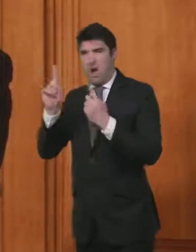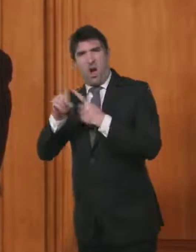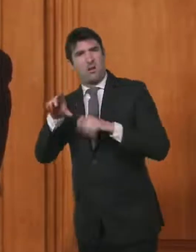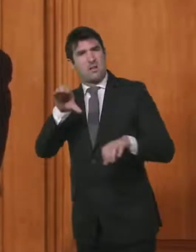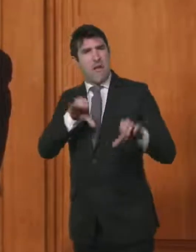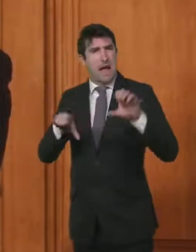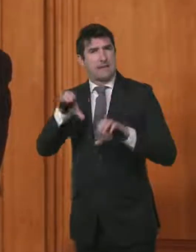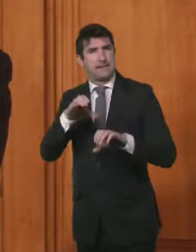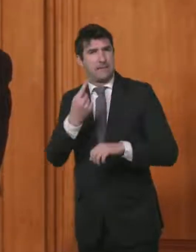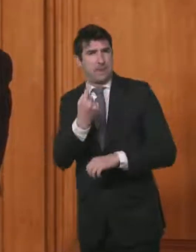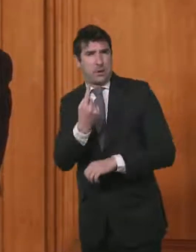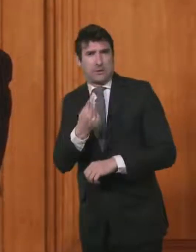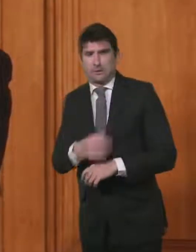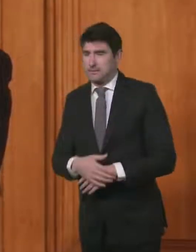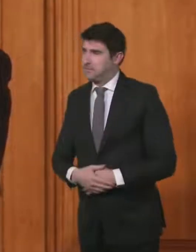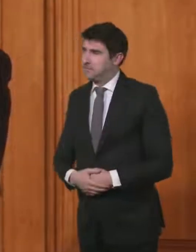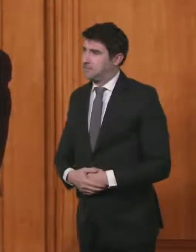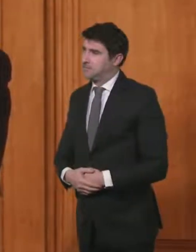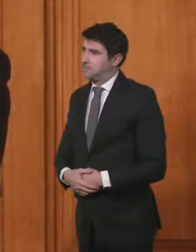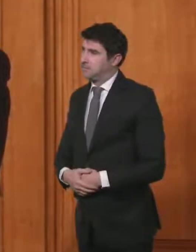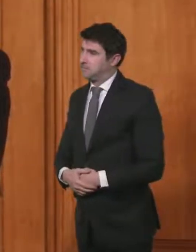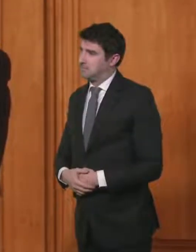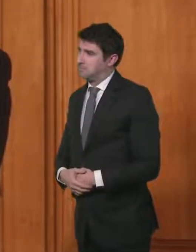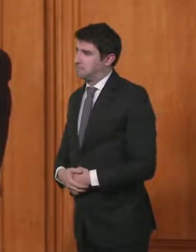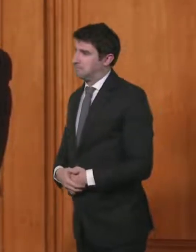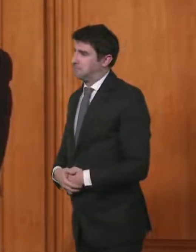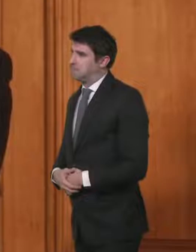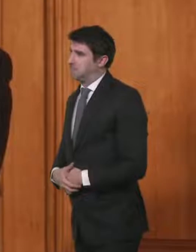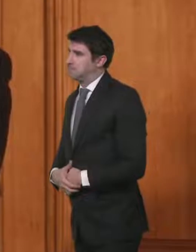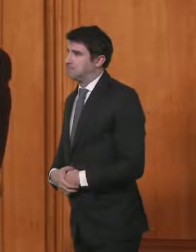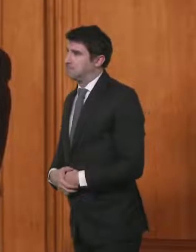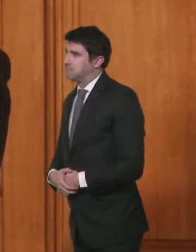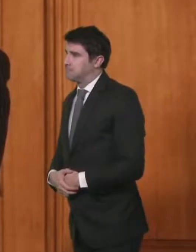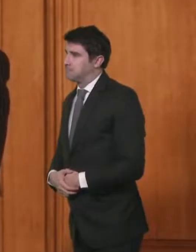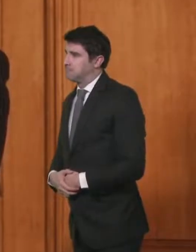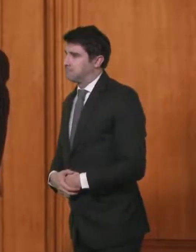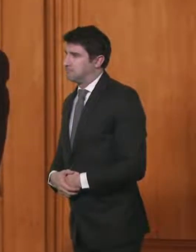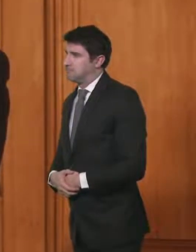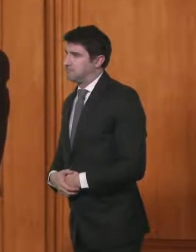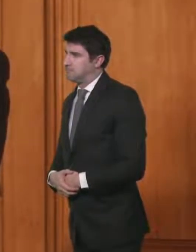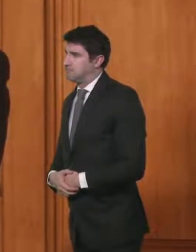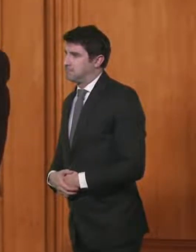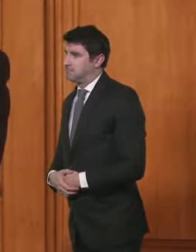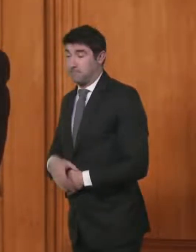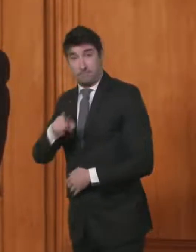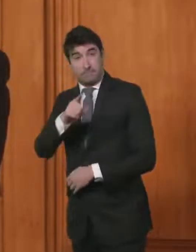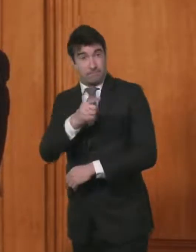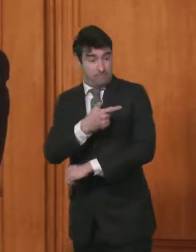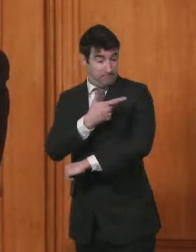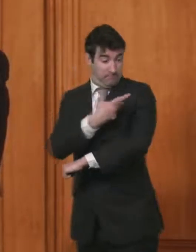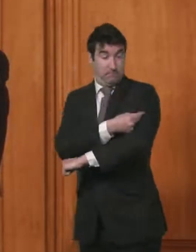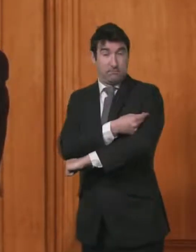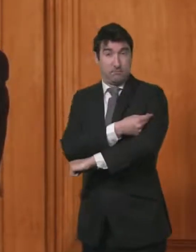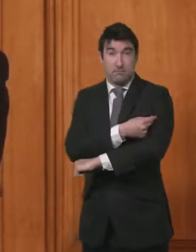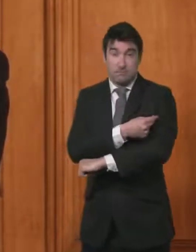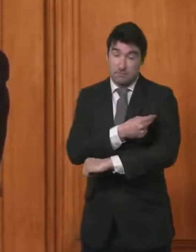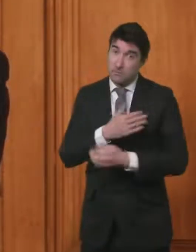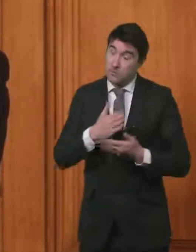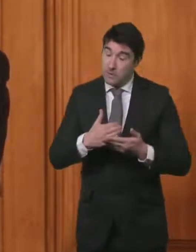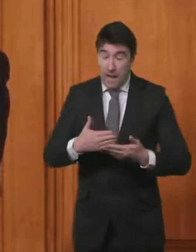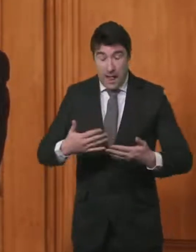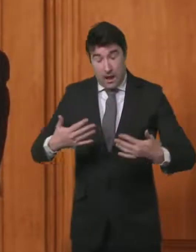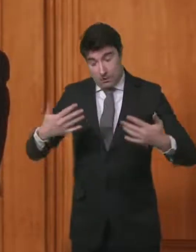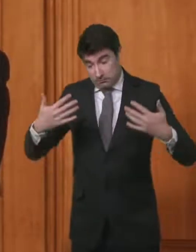have come to us with the most amazing speed, given that this is a new organism